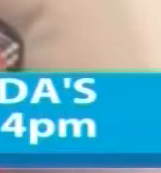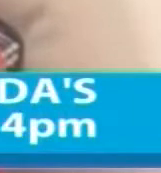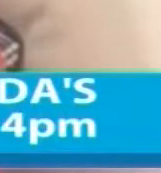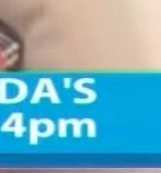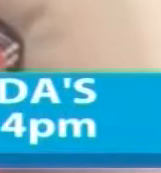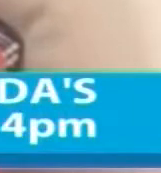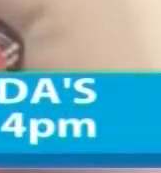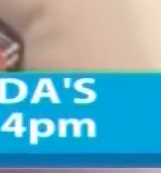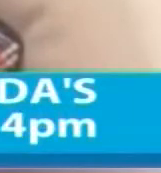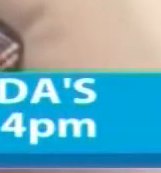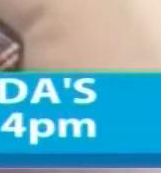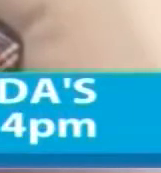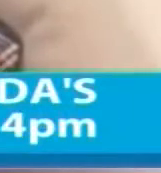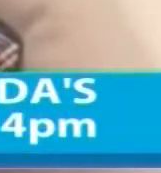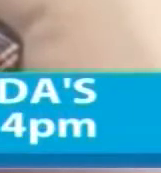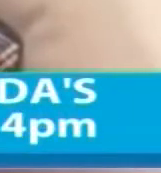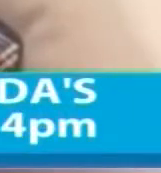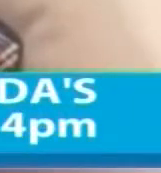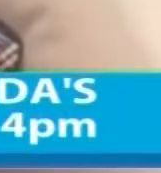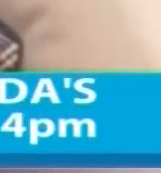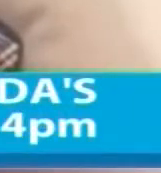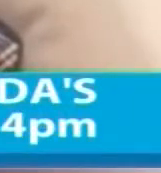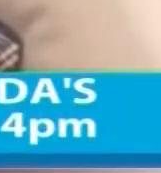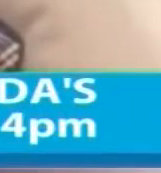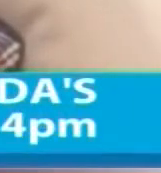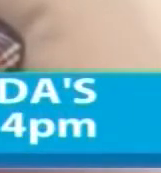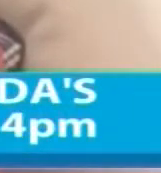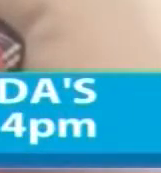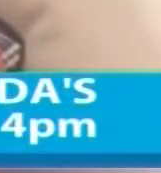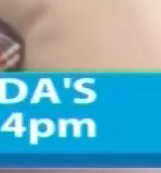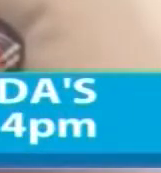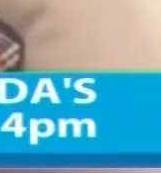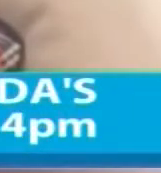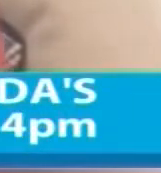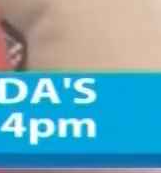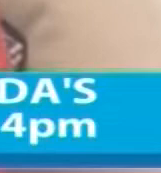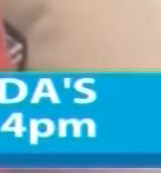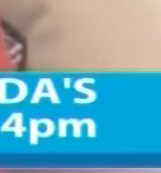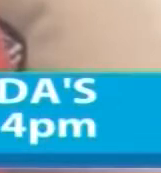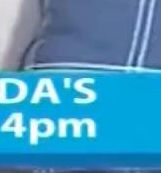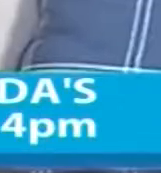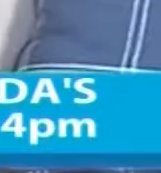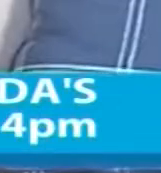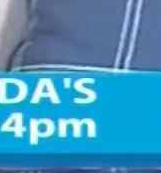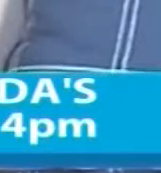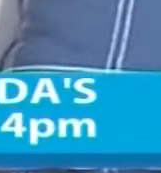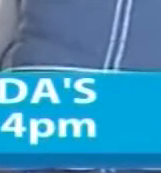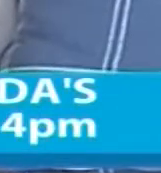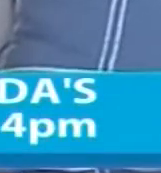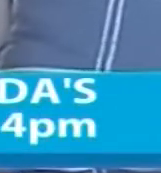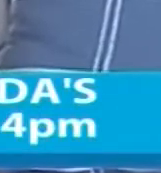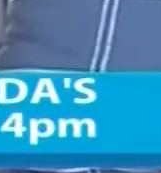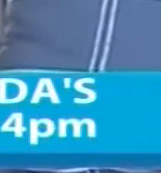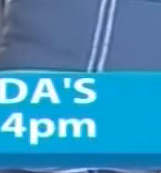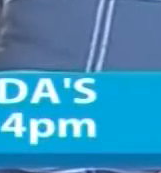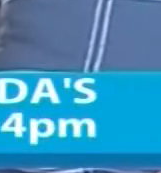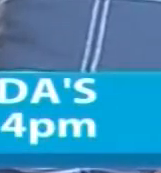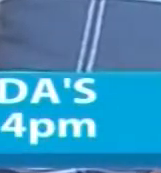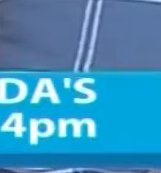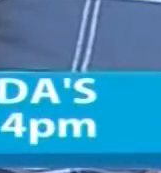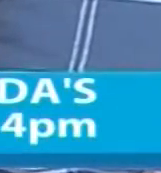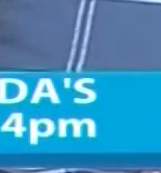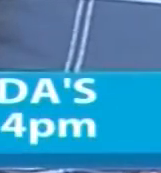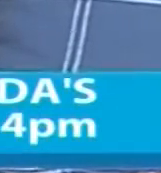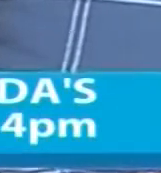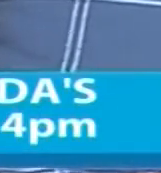is, I don't want to be involved in that. Yeah. I don't see, what am I getting out of that? There is a cliche that used to say women